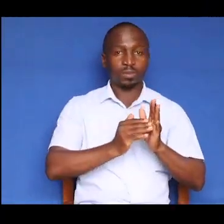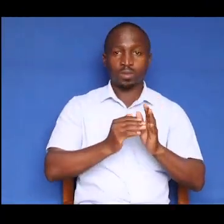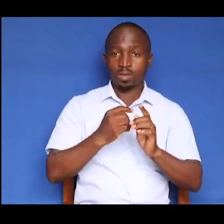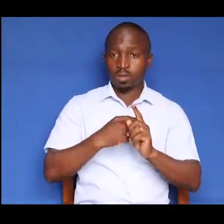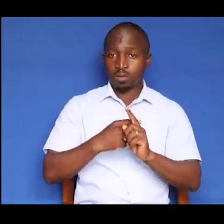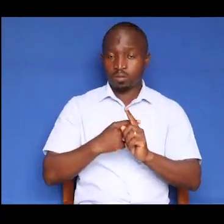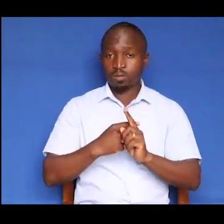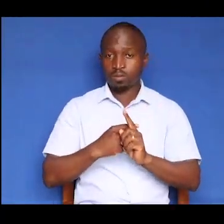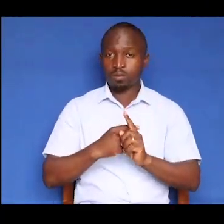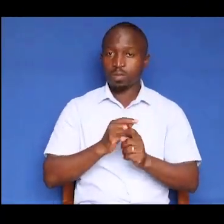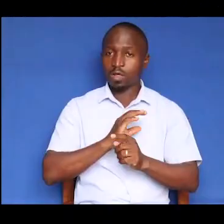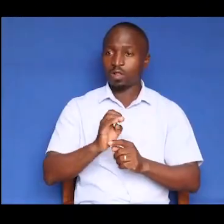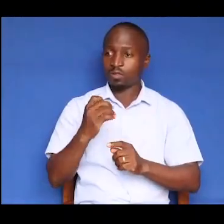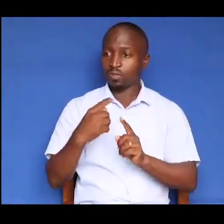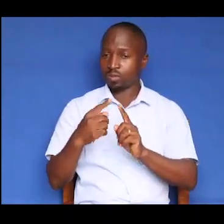1,200.